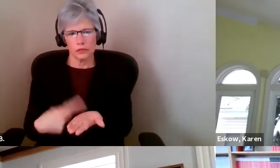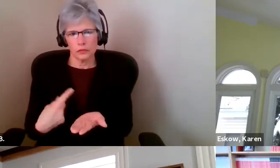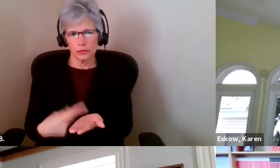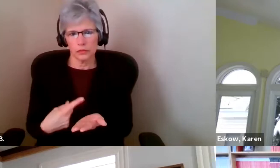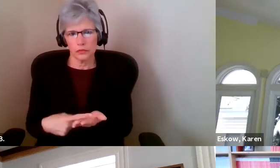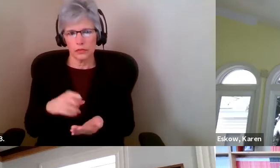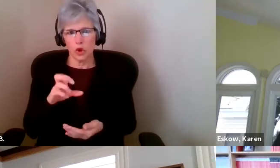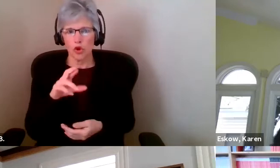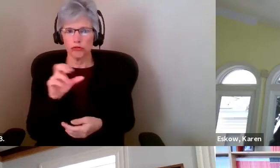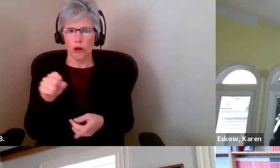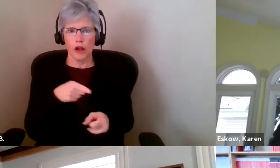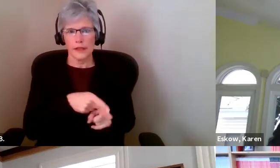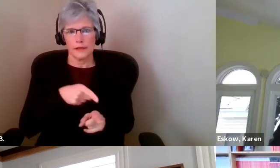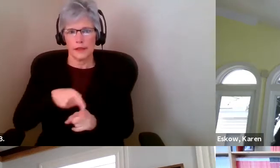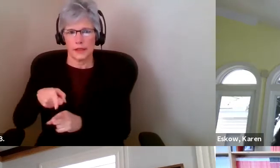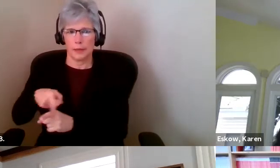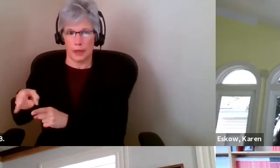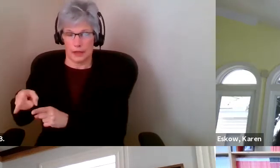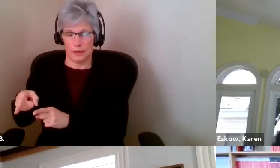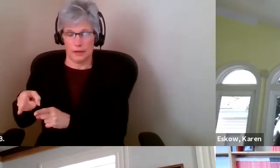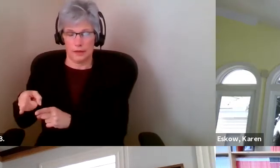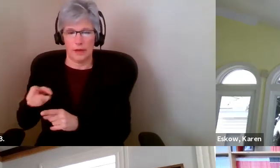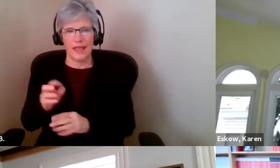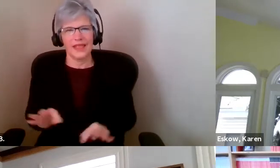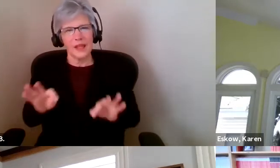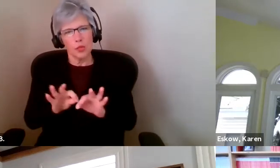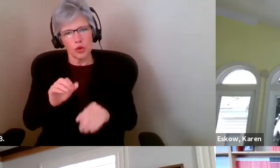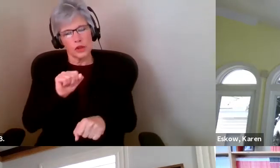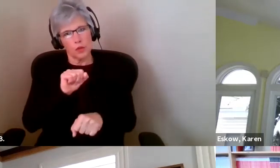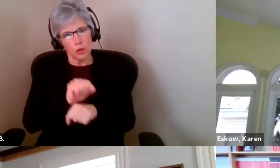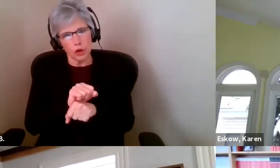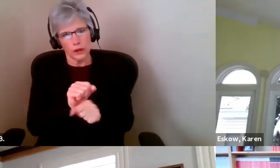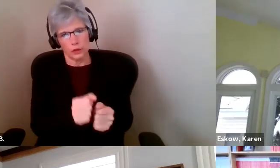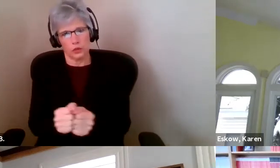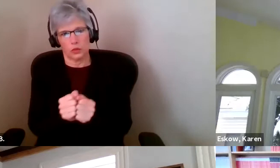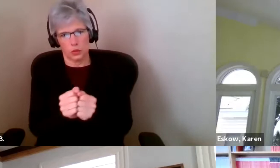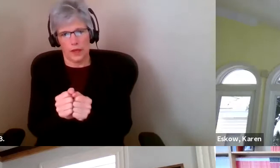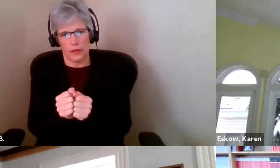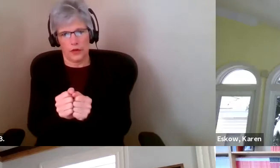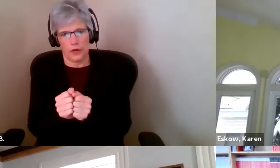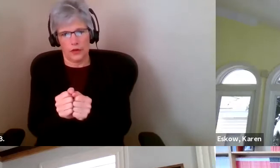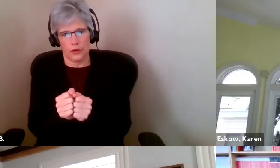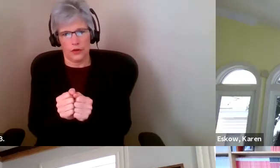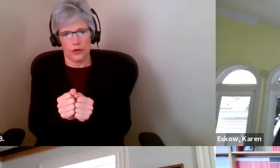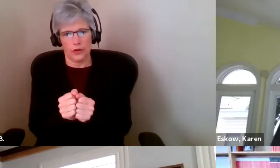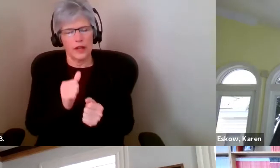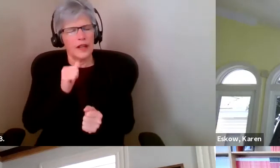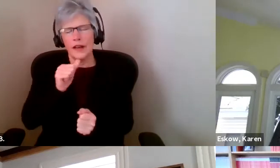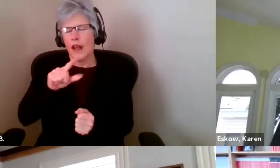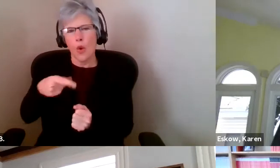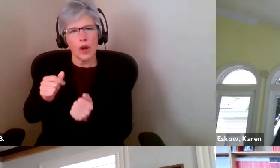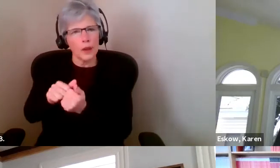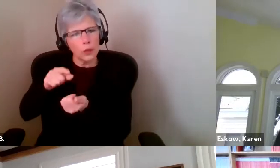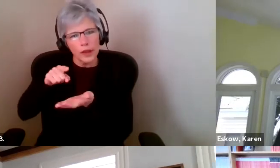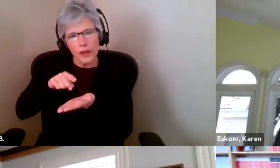cross-disciplinarity and the importance, pardon me, the importance of working together, not just in name or not just in our research, reading